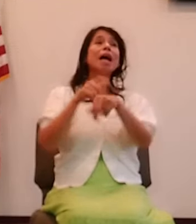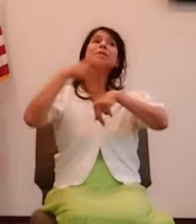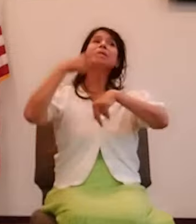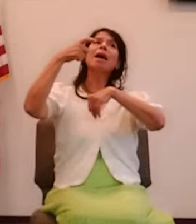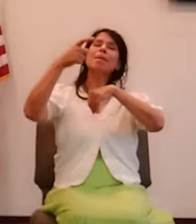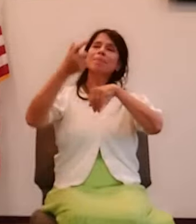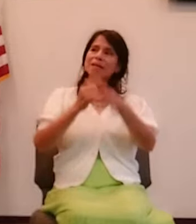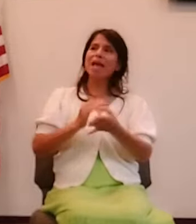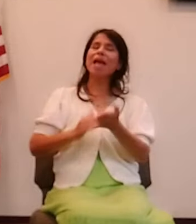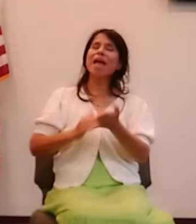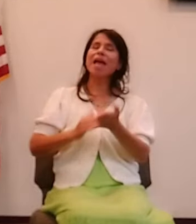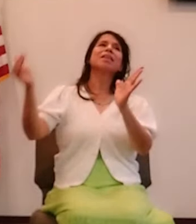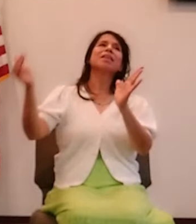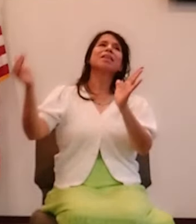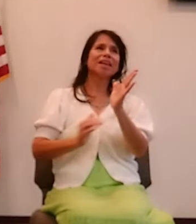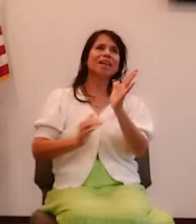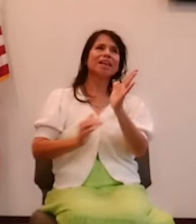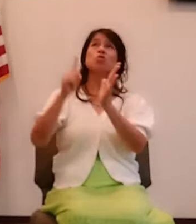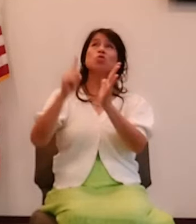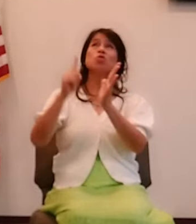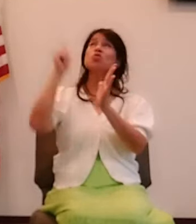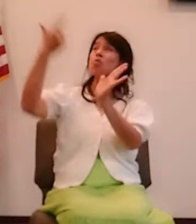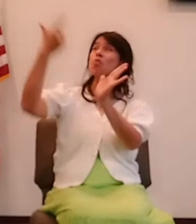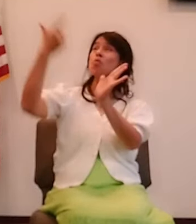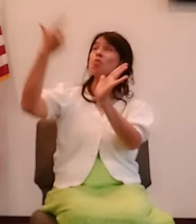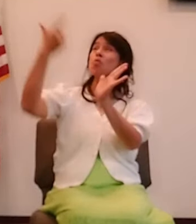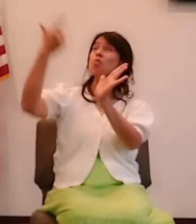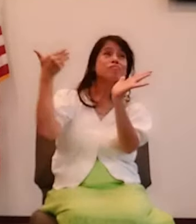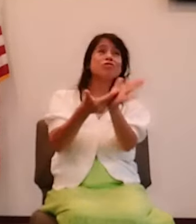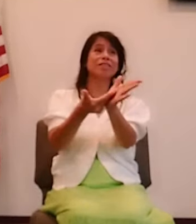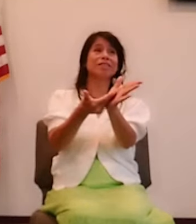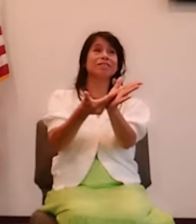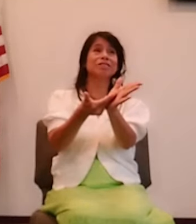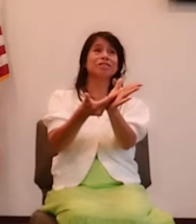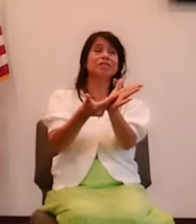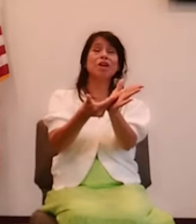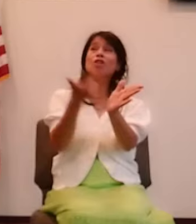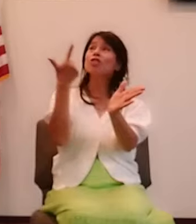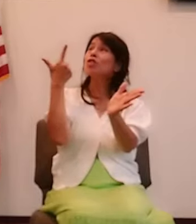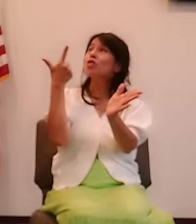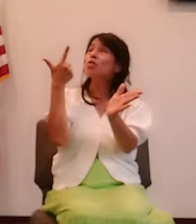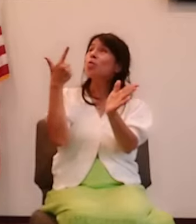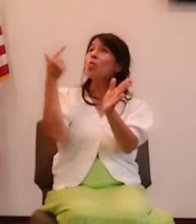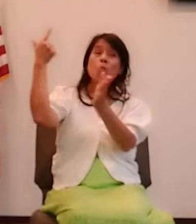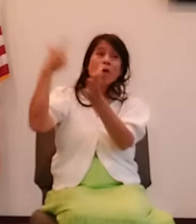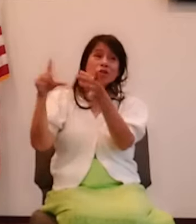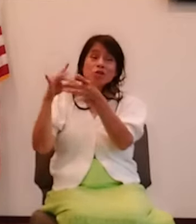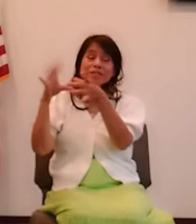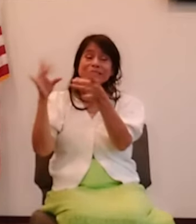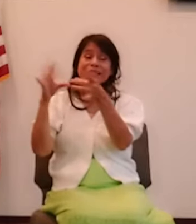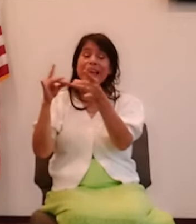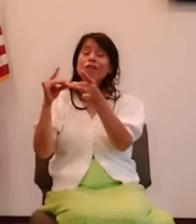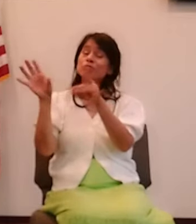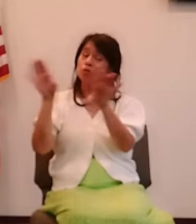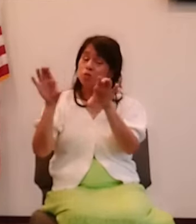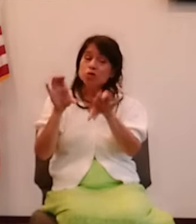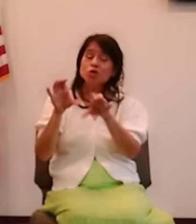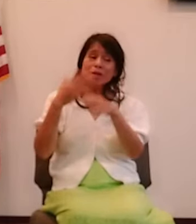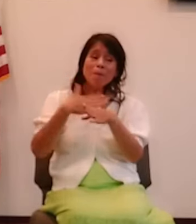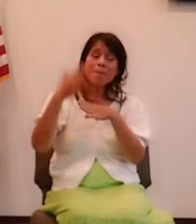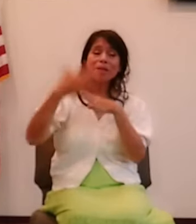Time and time again, you have proven you do just what you say. Though